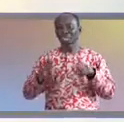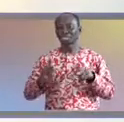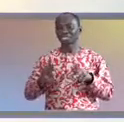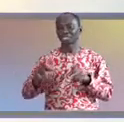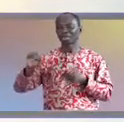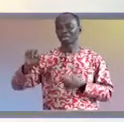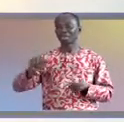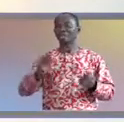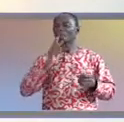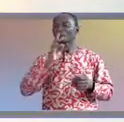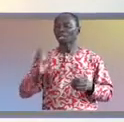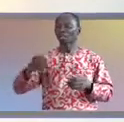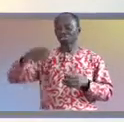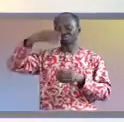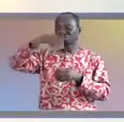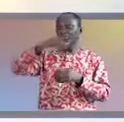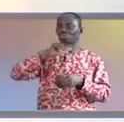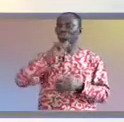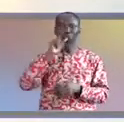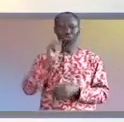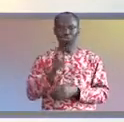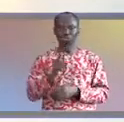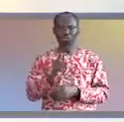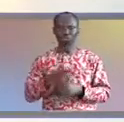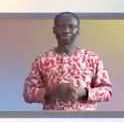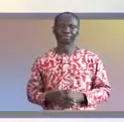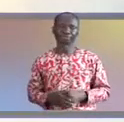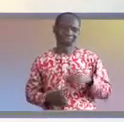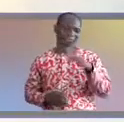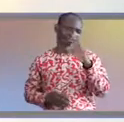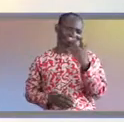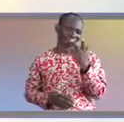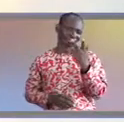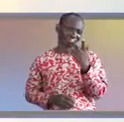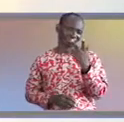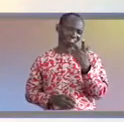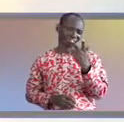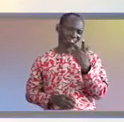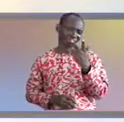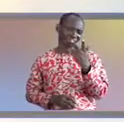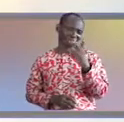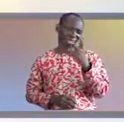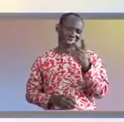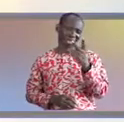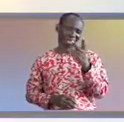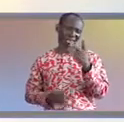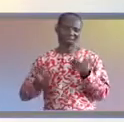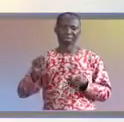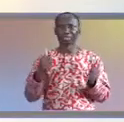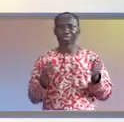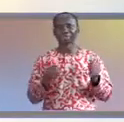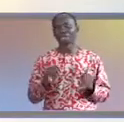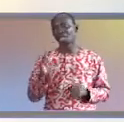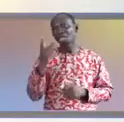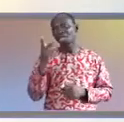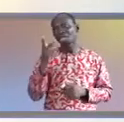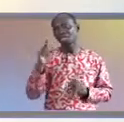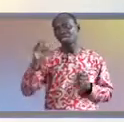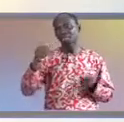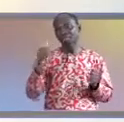a etoso mienu eye yohane esubo afa esubo a etoso miensa a ye ba